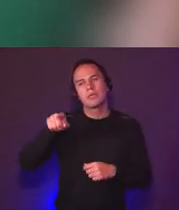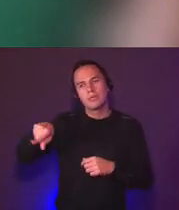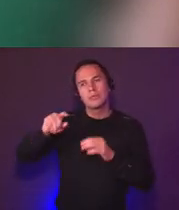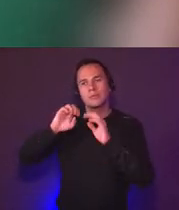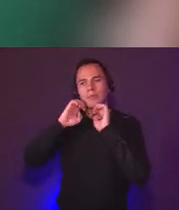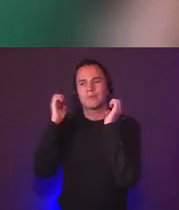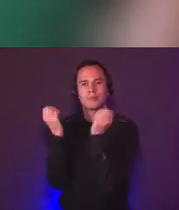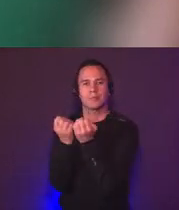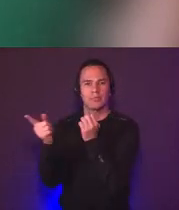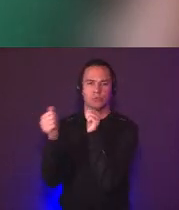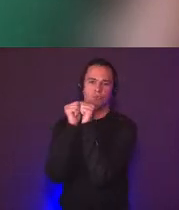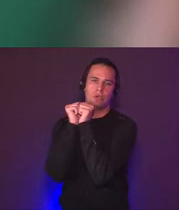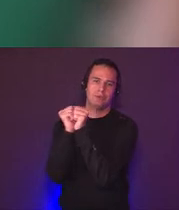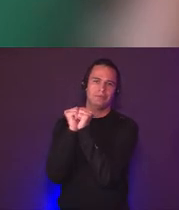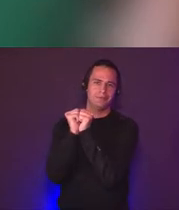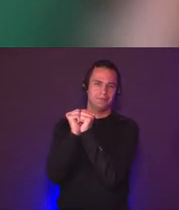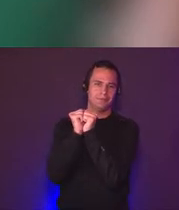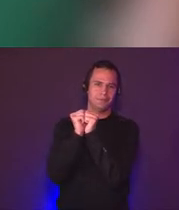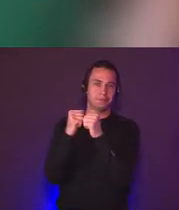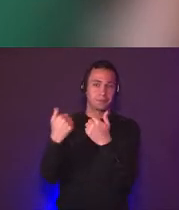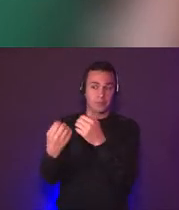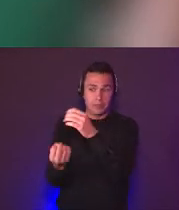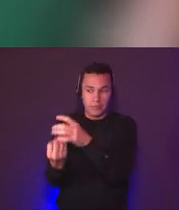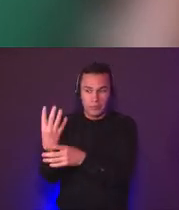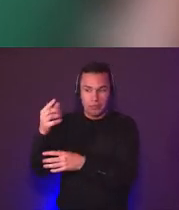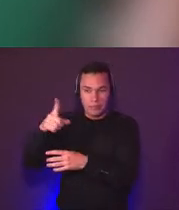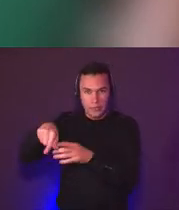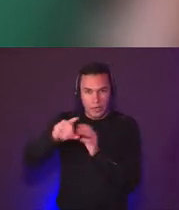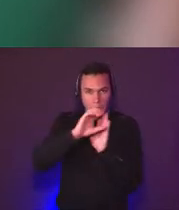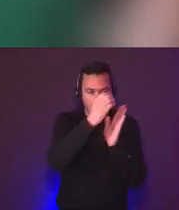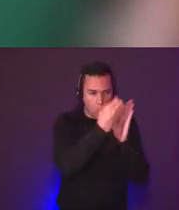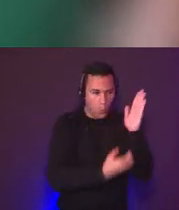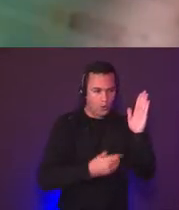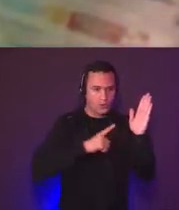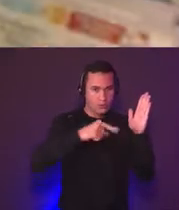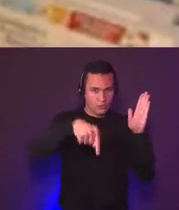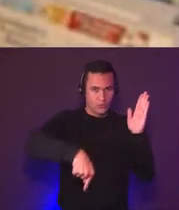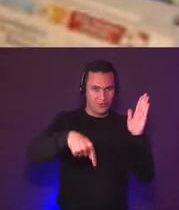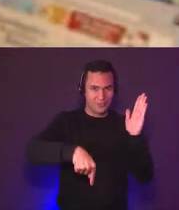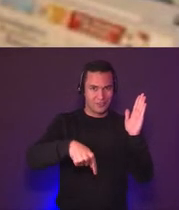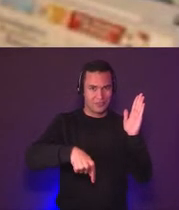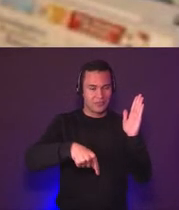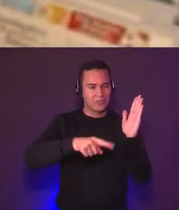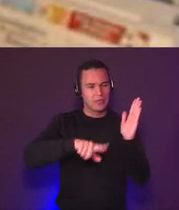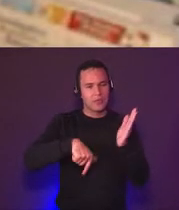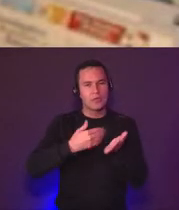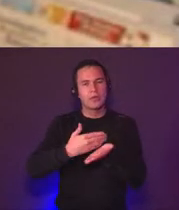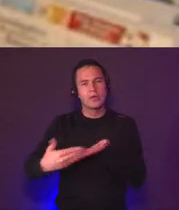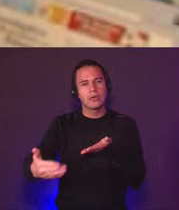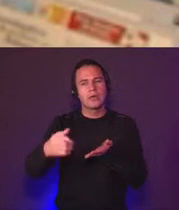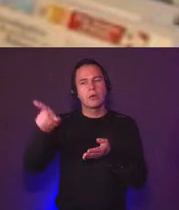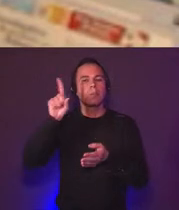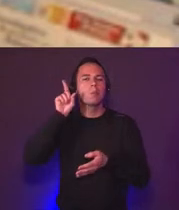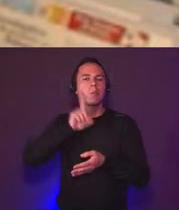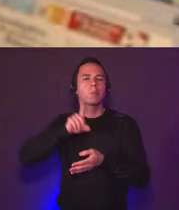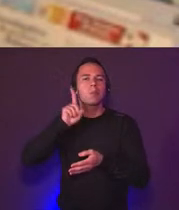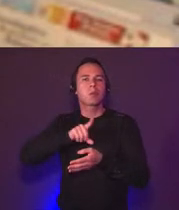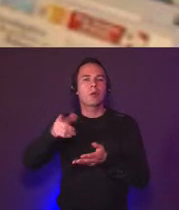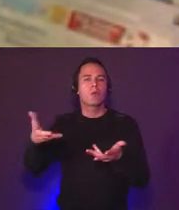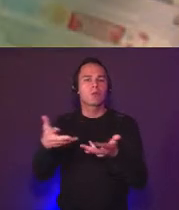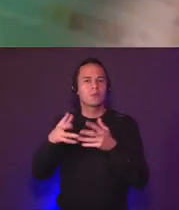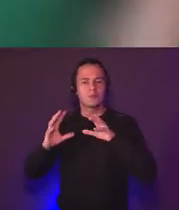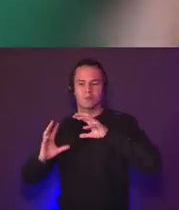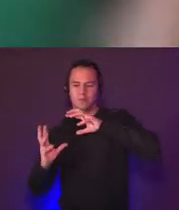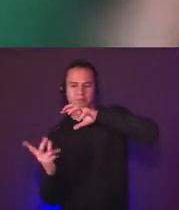that really created this curriculum that started in the U.S. but went global. Abraji and